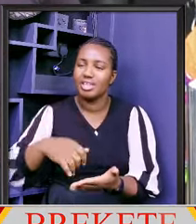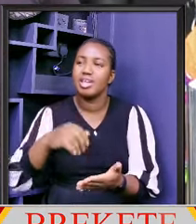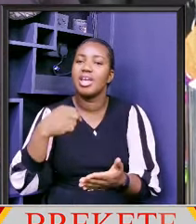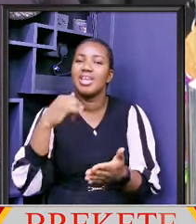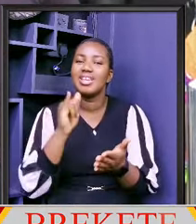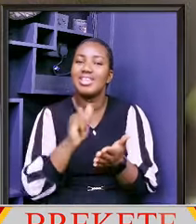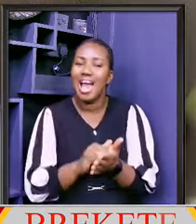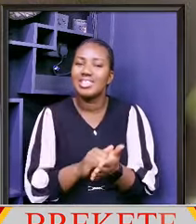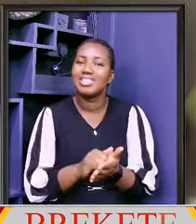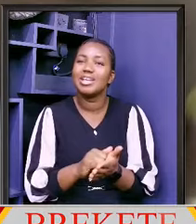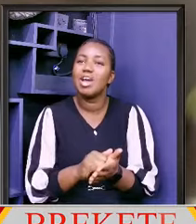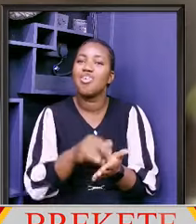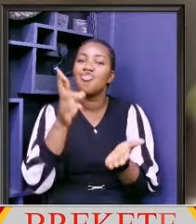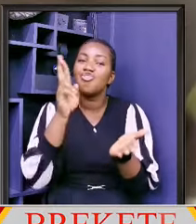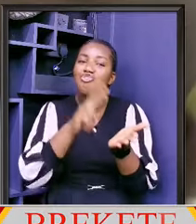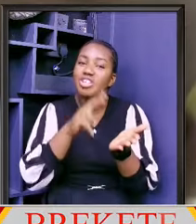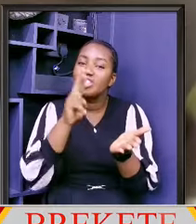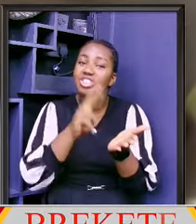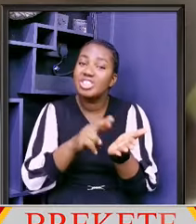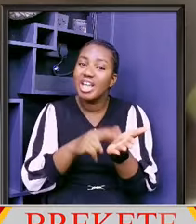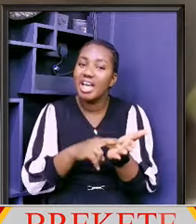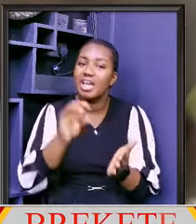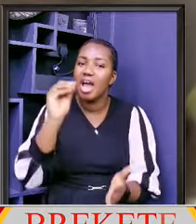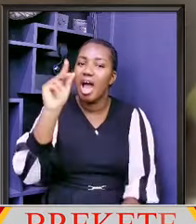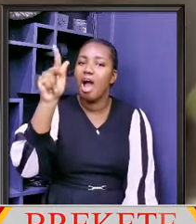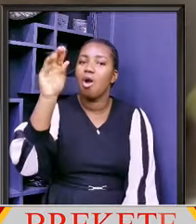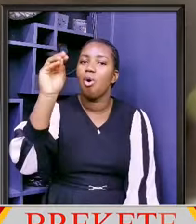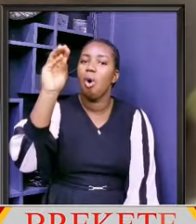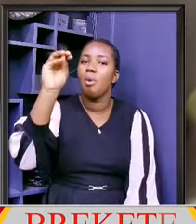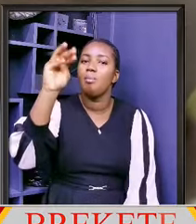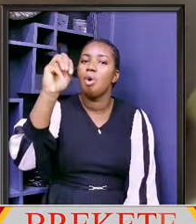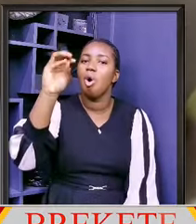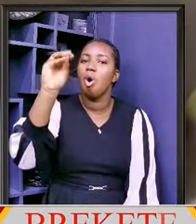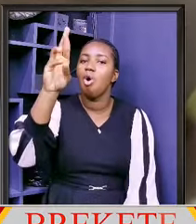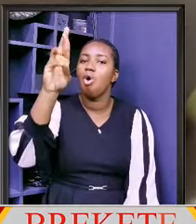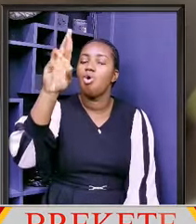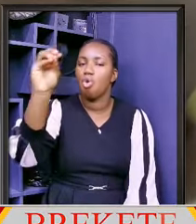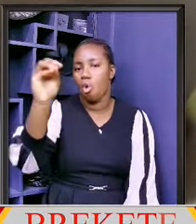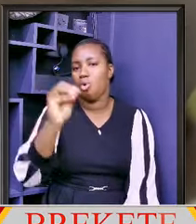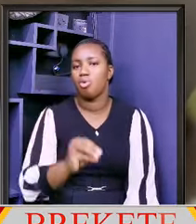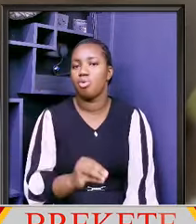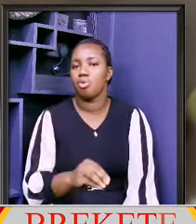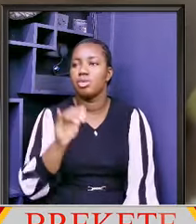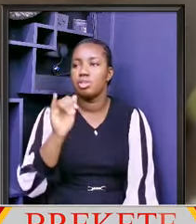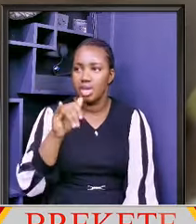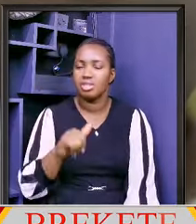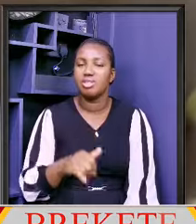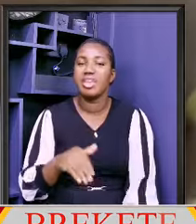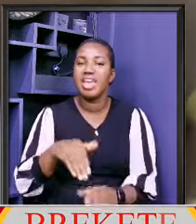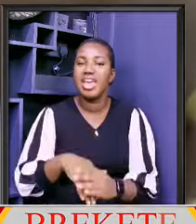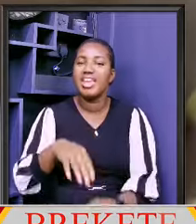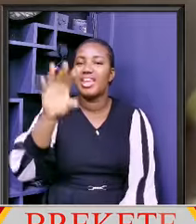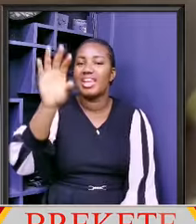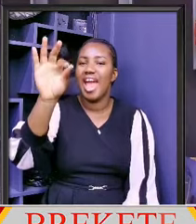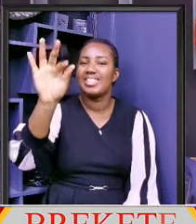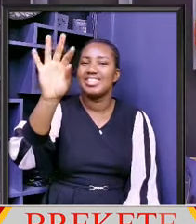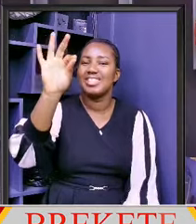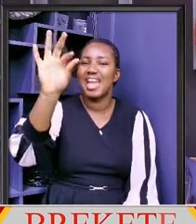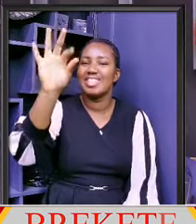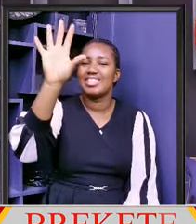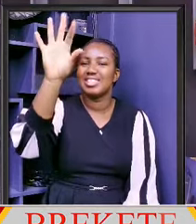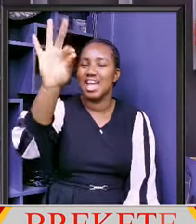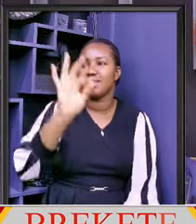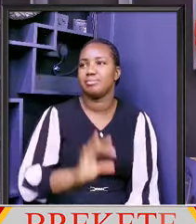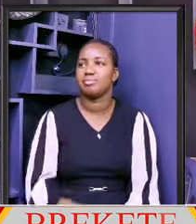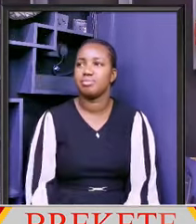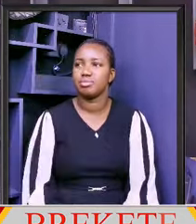Akomoran. You are the Board of Trustees secretary. And now you register Akomoran. In 1999. And it